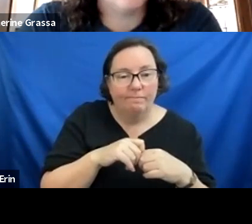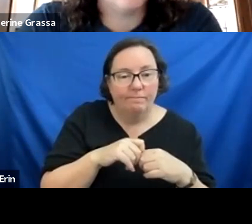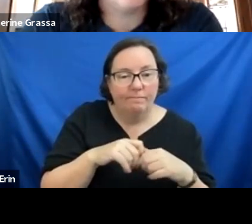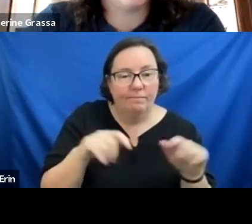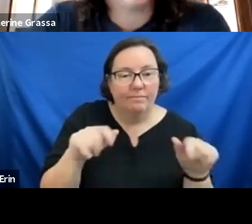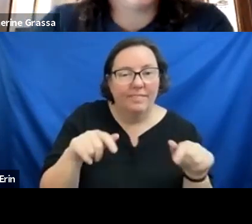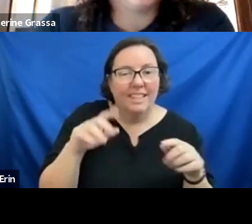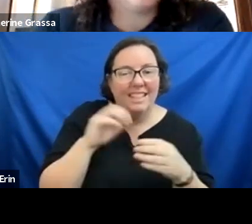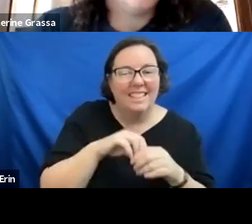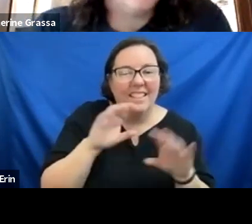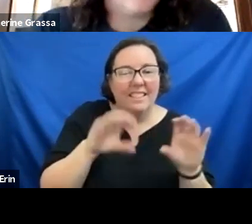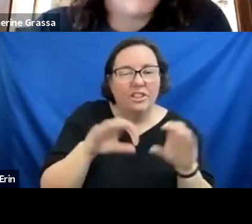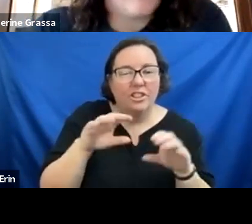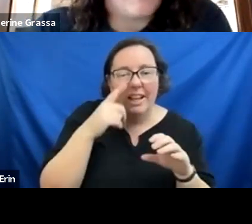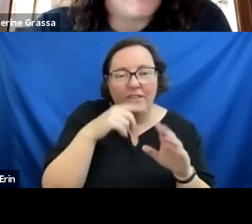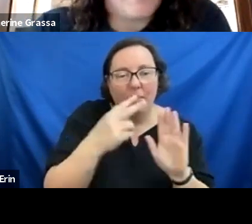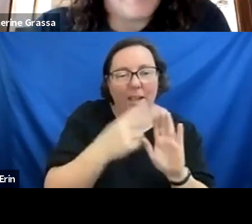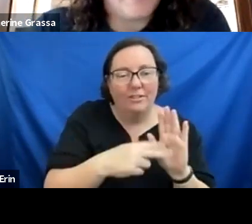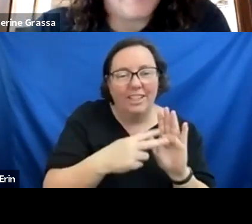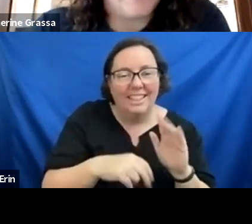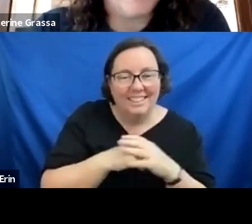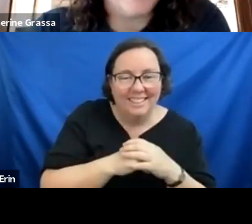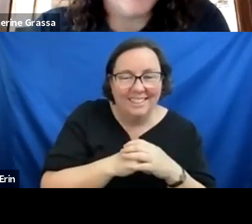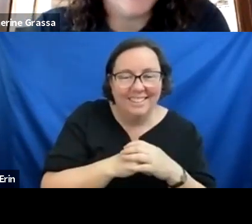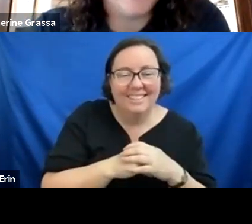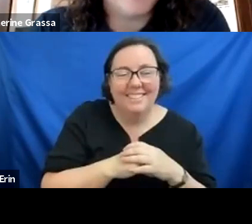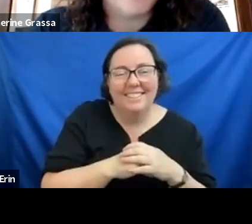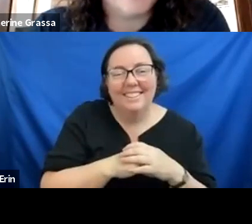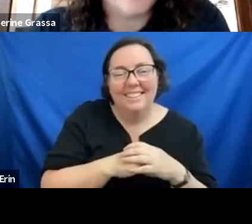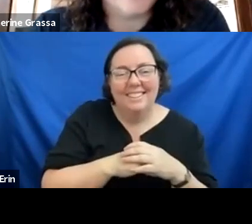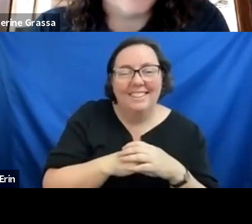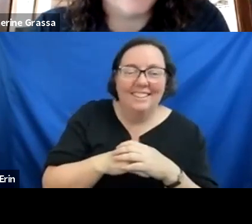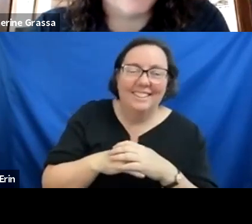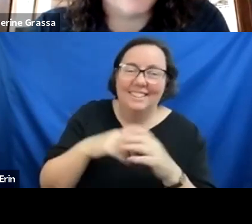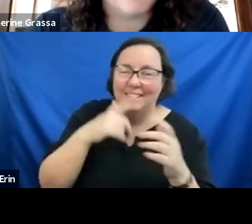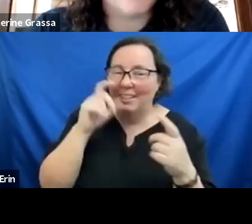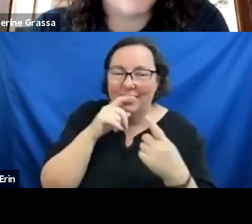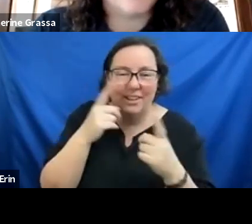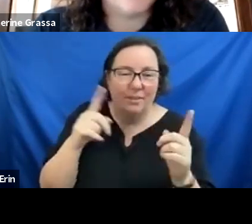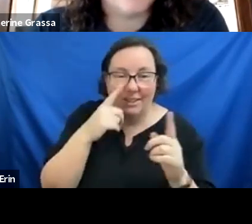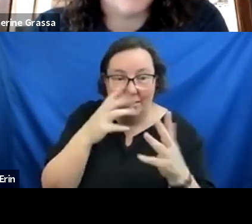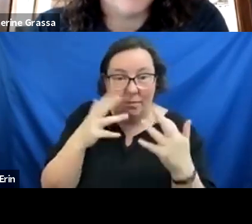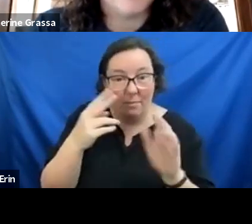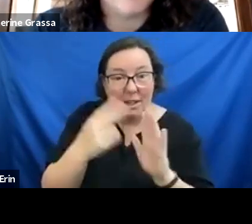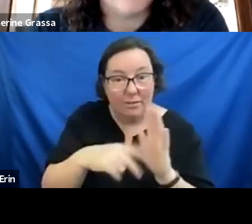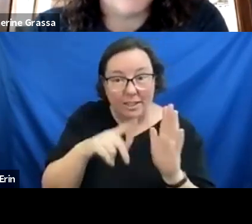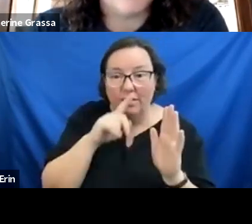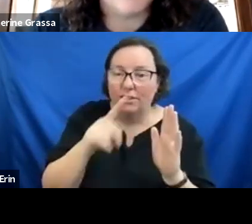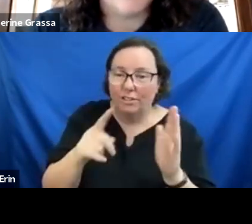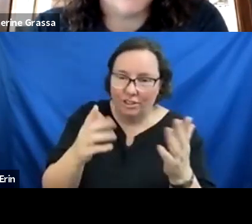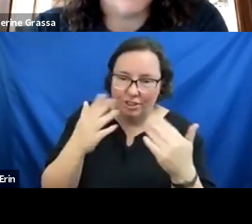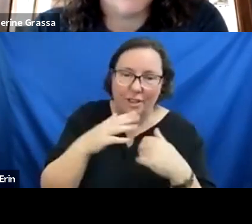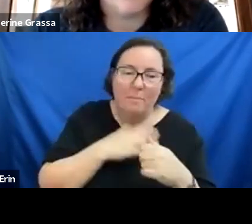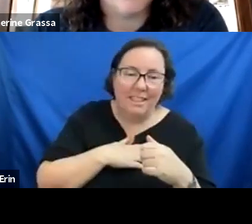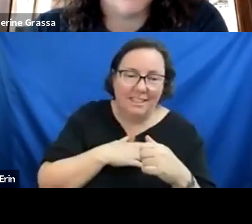Oh, I think she said she put a comment in the chat since it's not working. Would you like me to read it, Mr. Contemplasis?